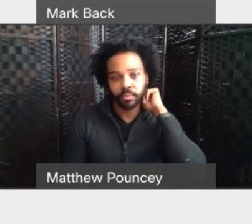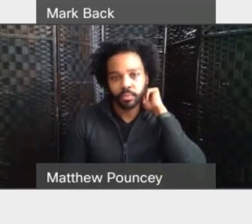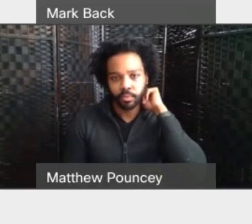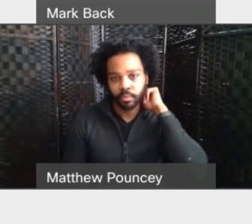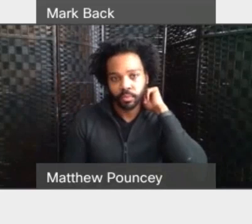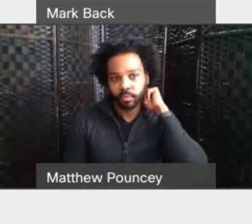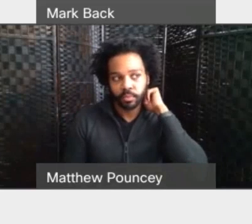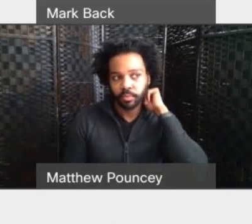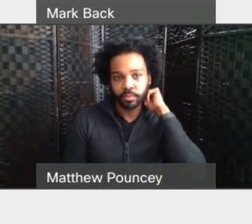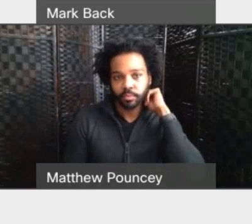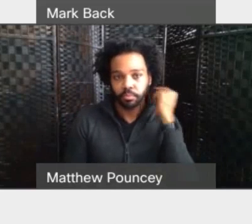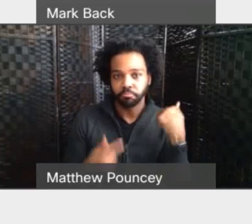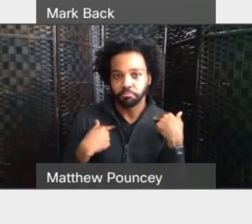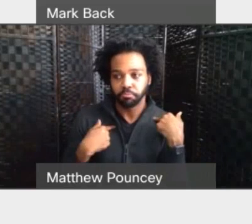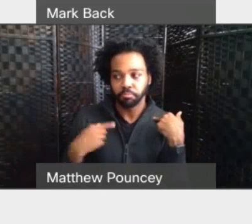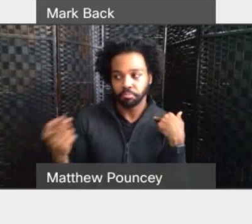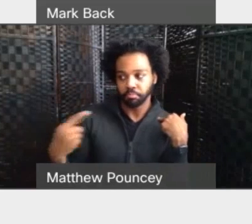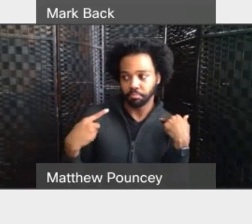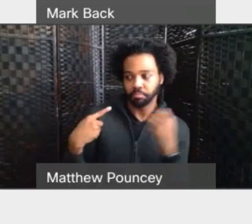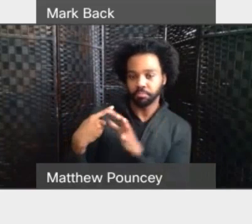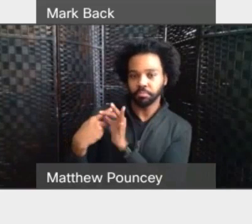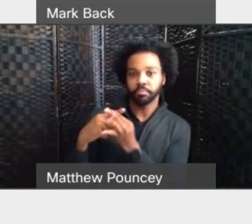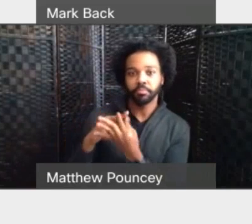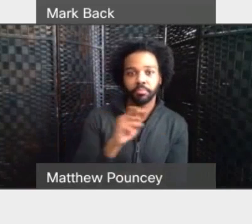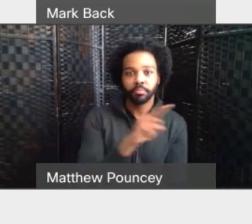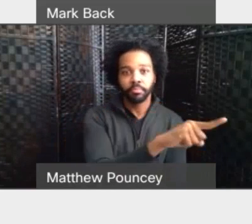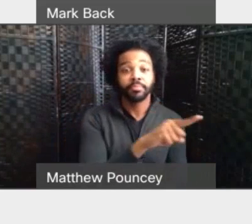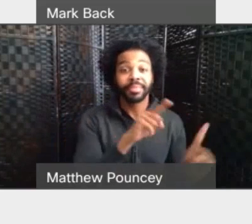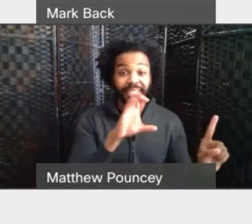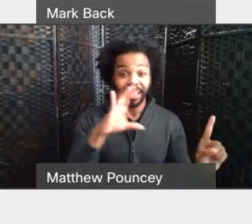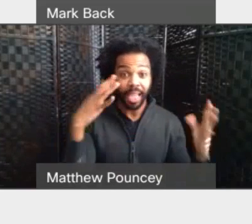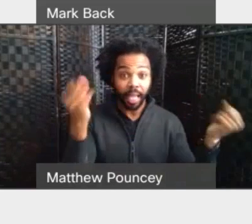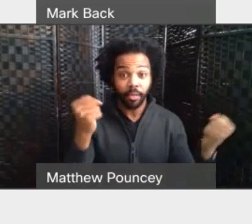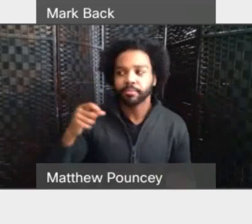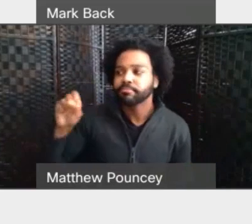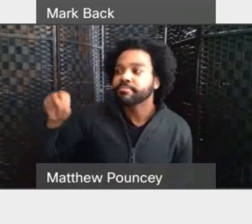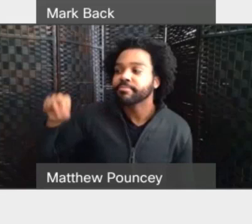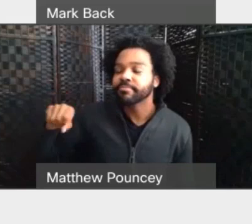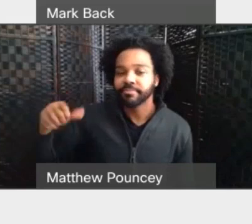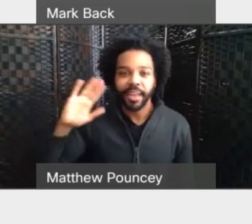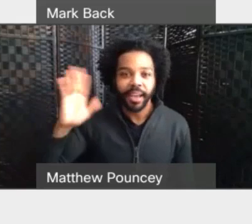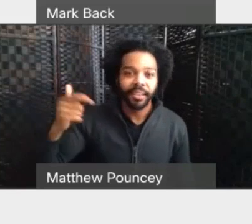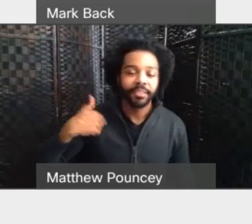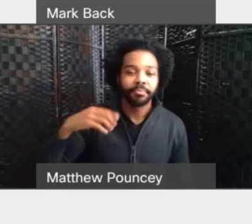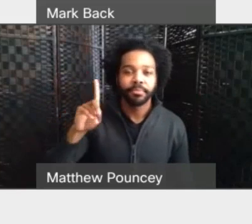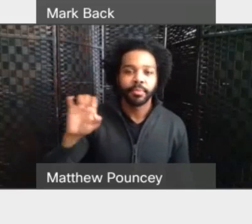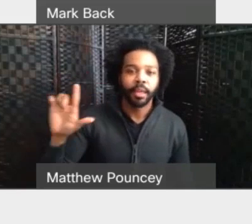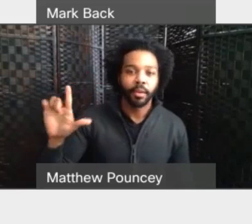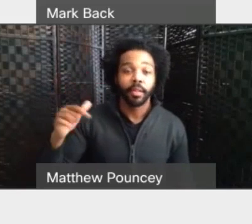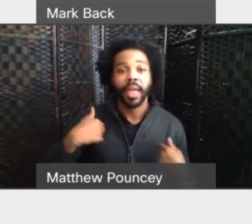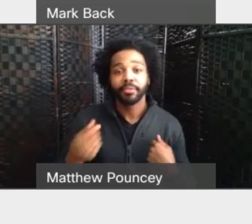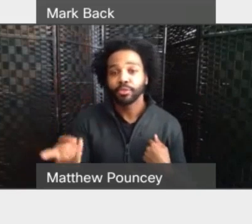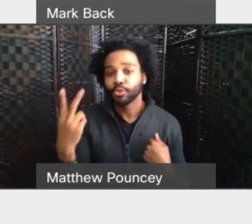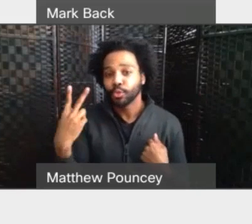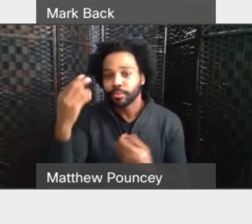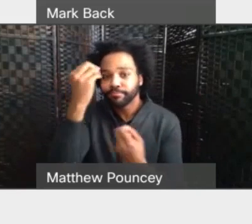Can I defer to DC Health on that? Yes. Hi. So we have two guidances